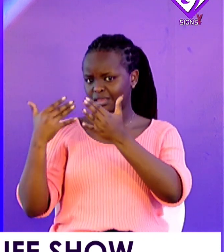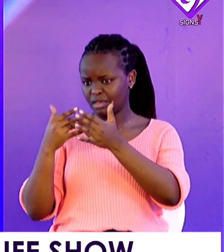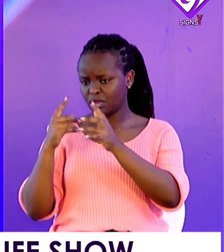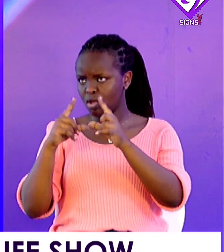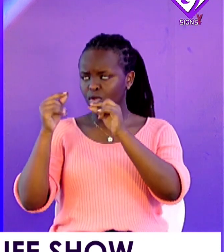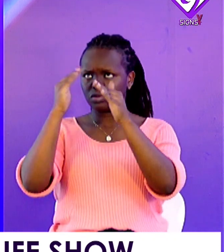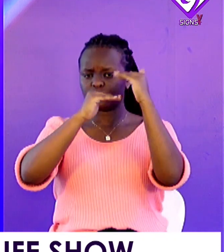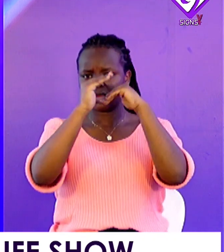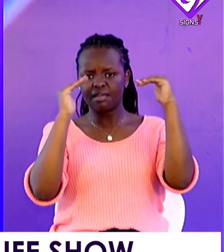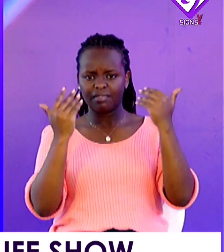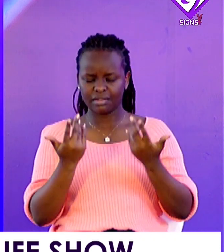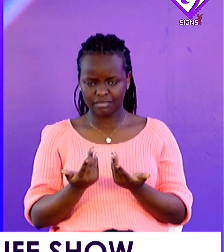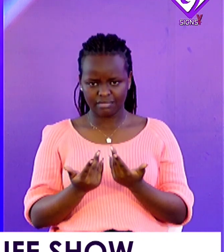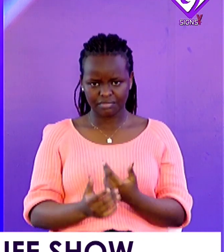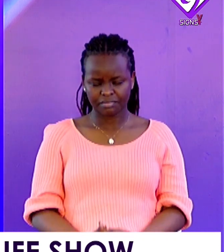heaven?